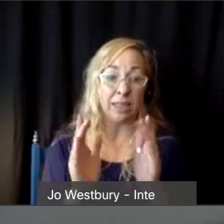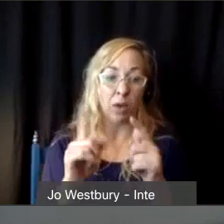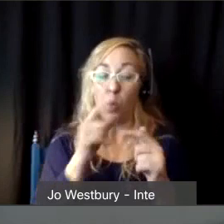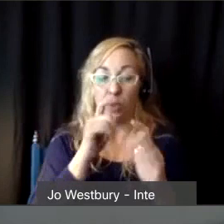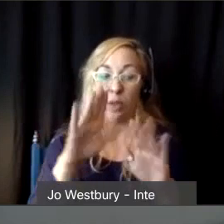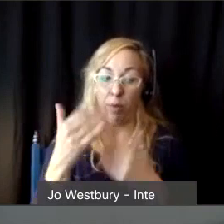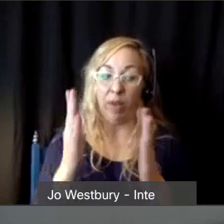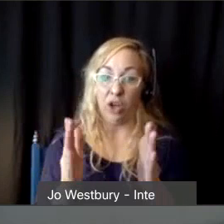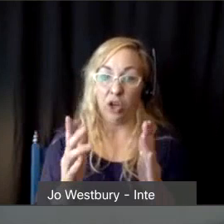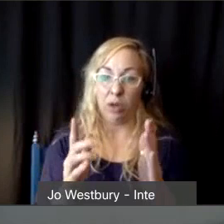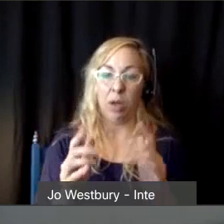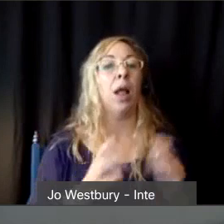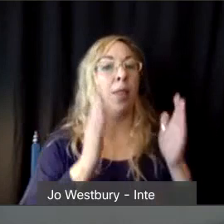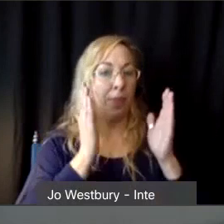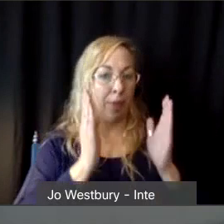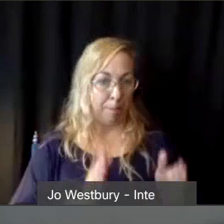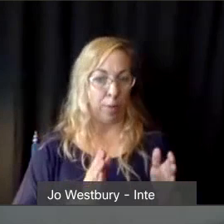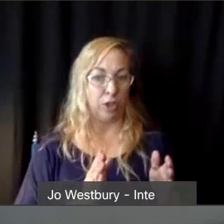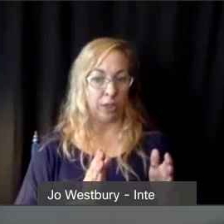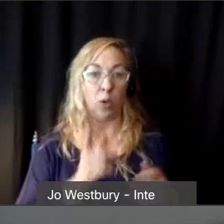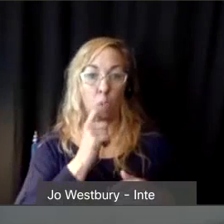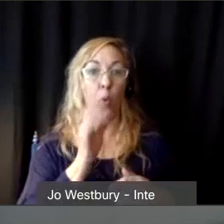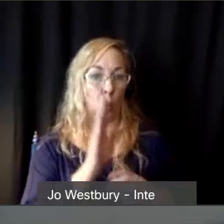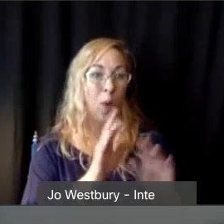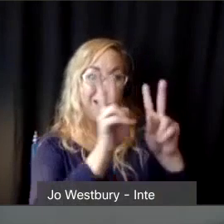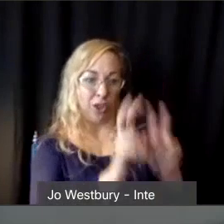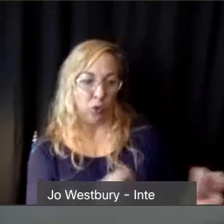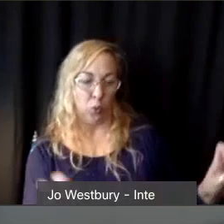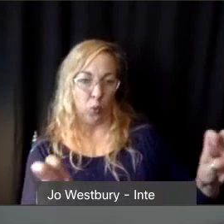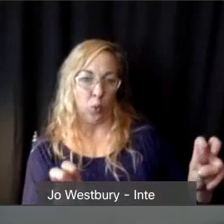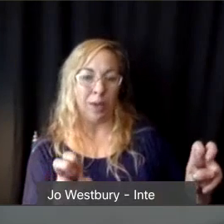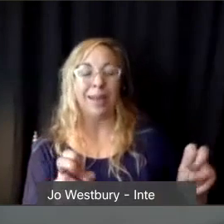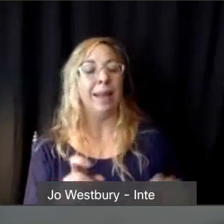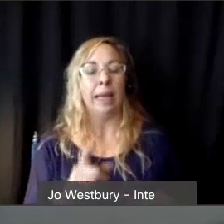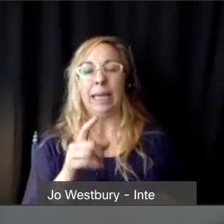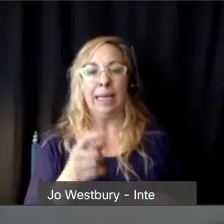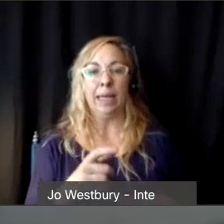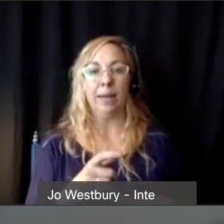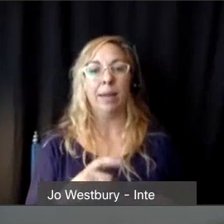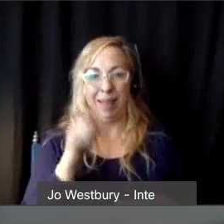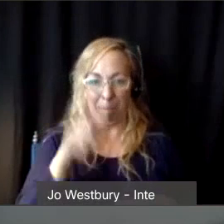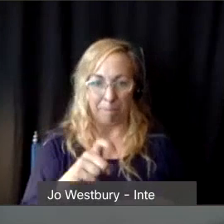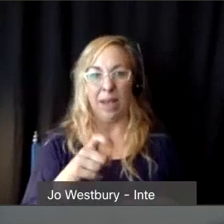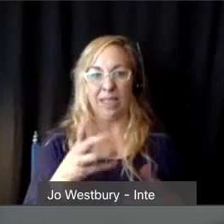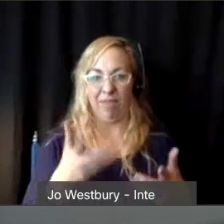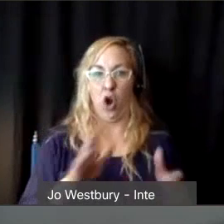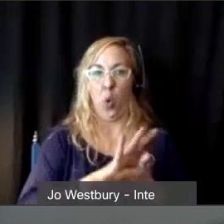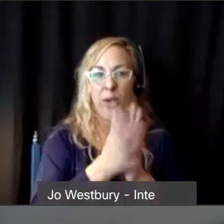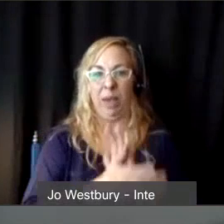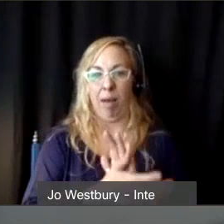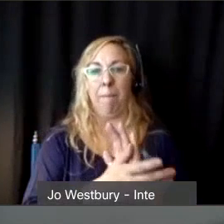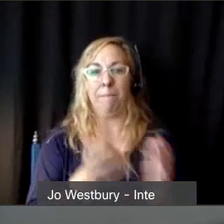The person who would provide the assessment would be an approved assistive tech assessment provider. So currently we